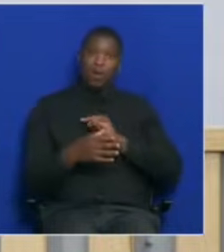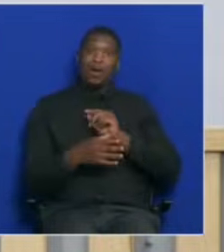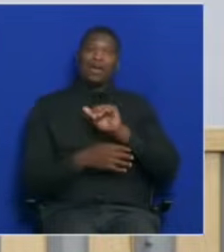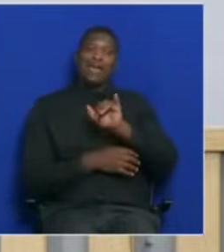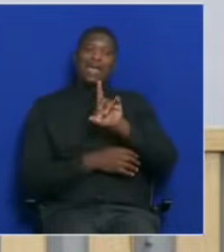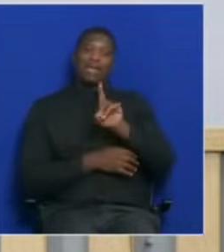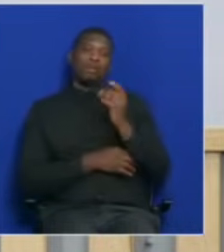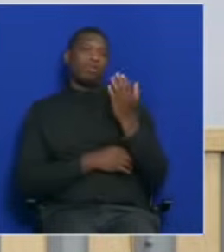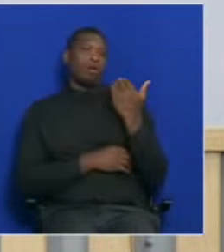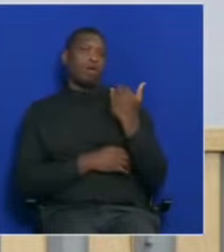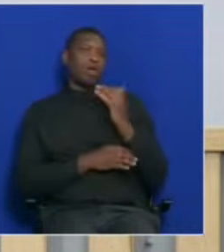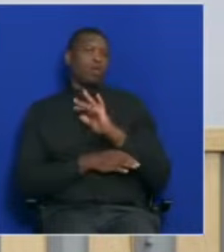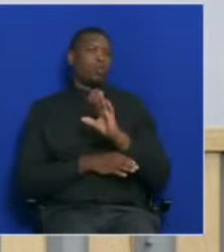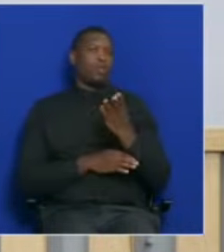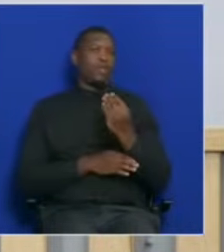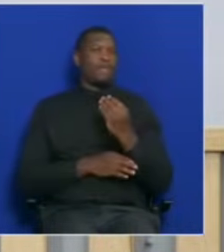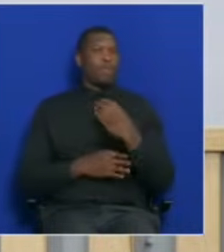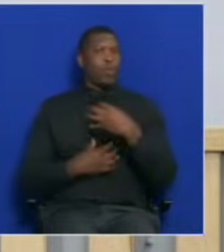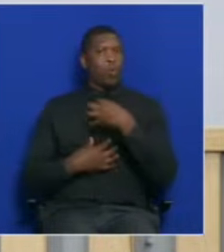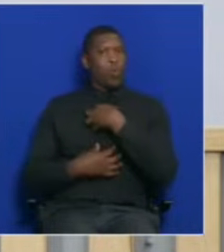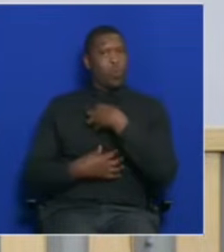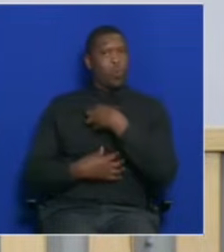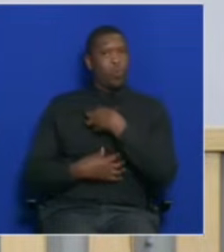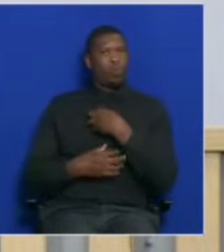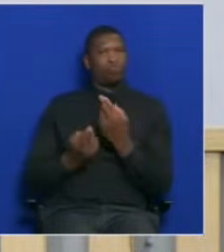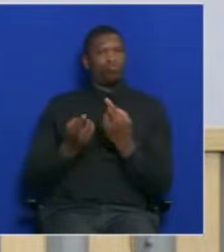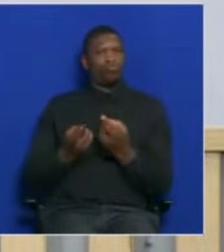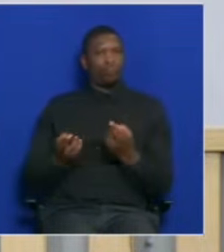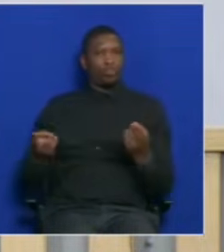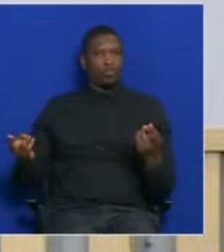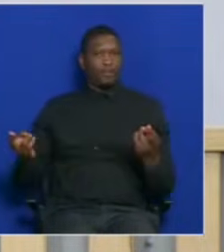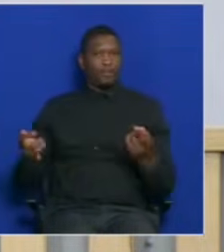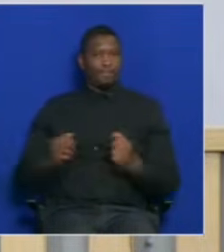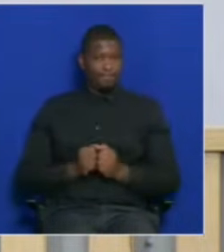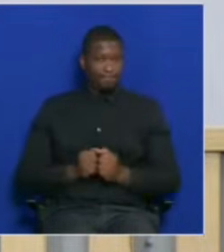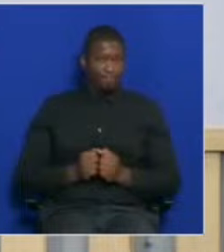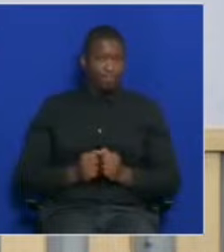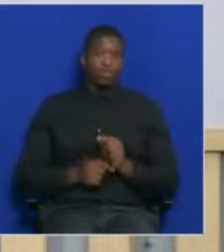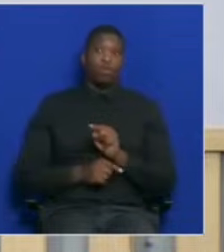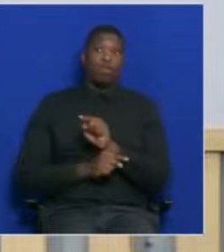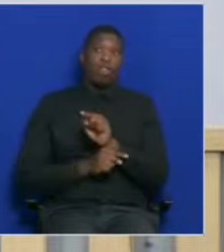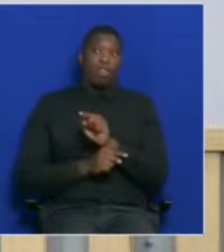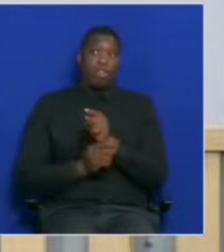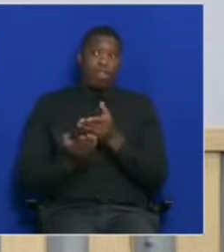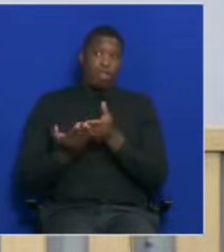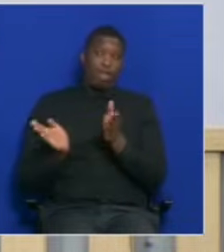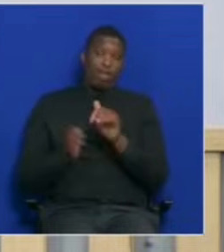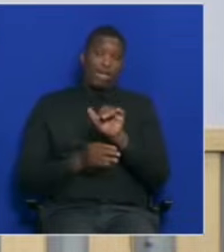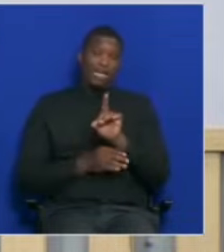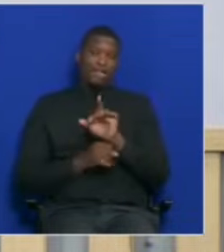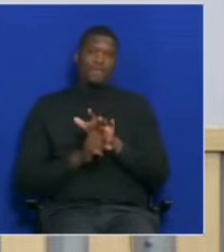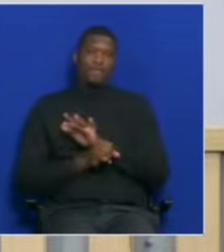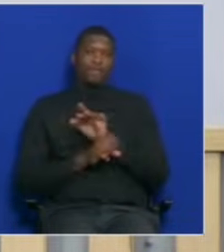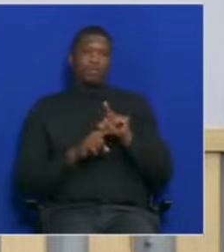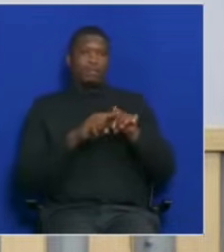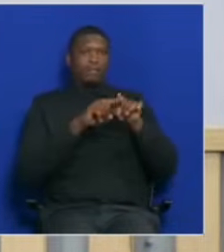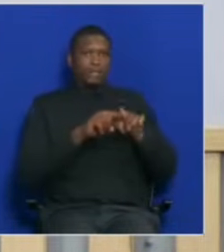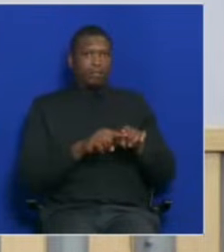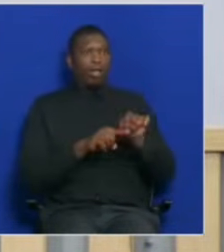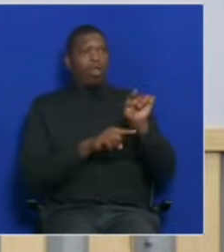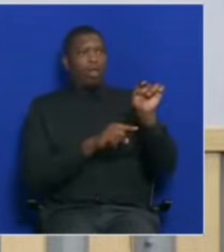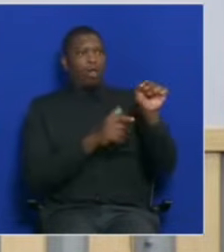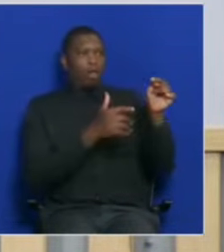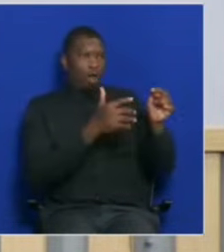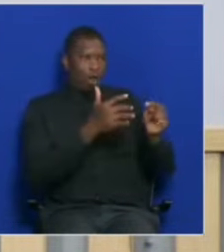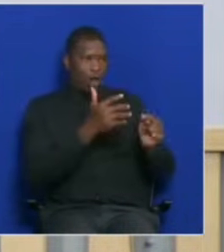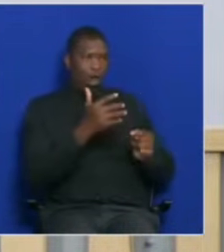have its own resources. So they relied on secondment, or as the TPCI